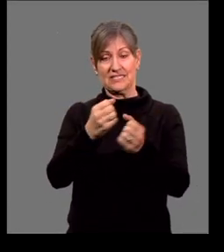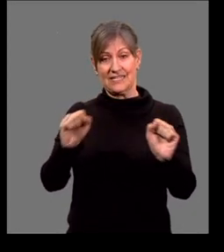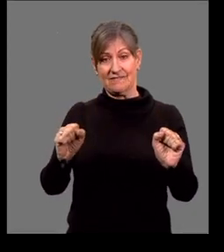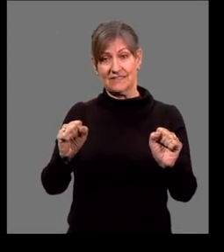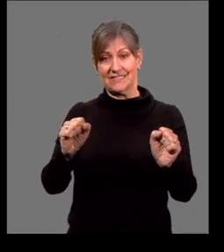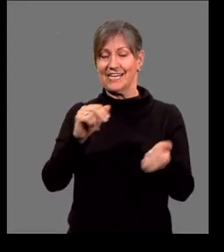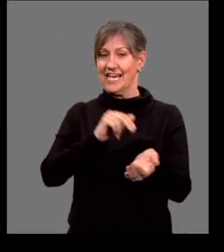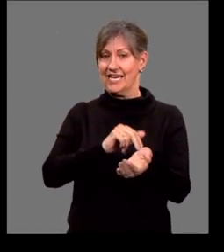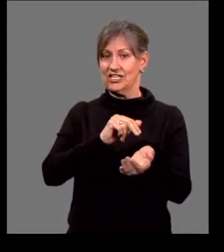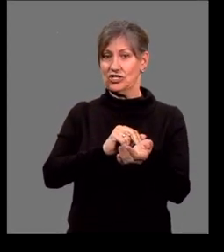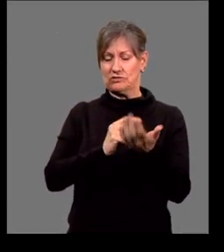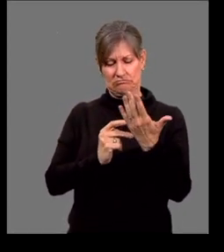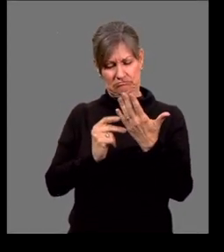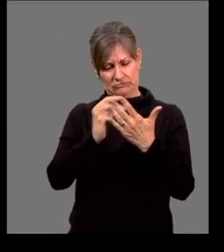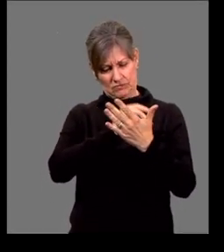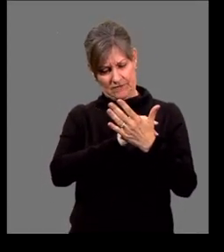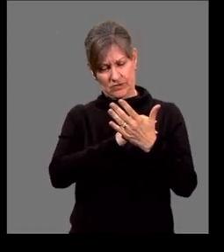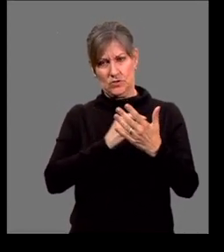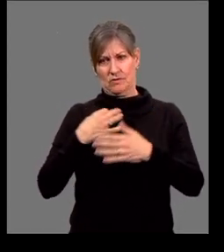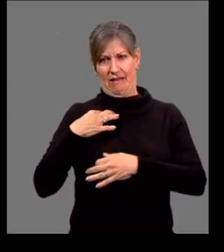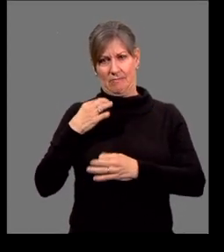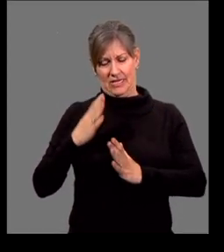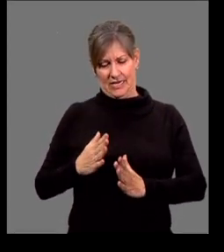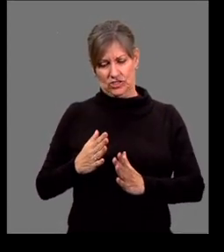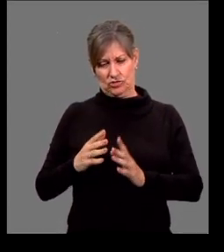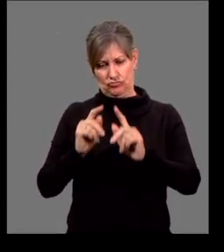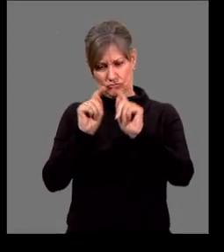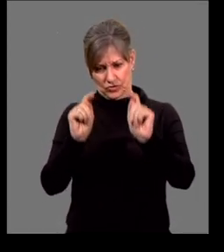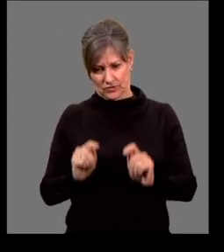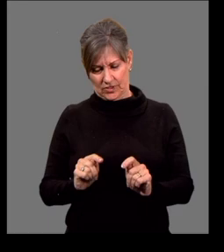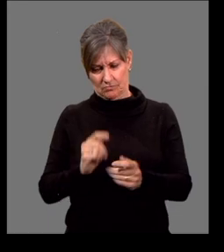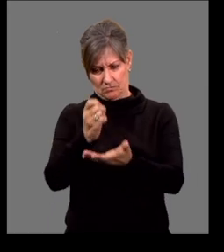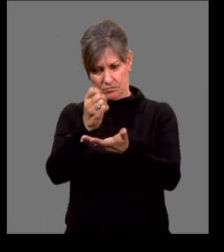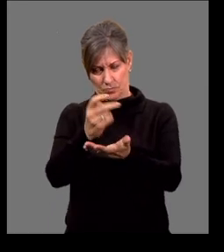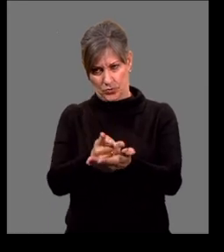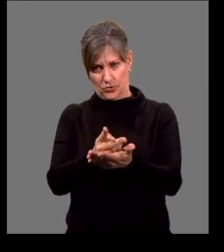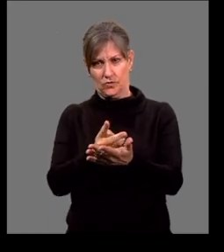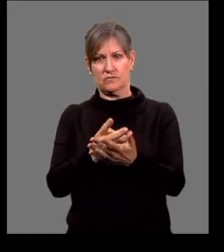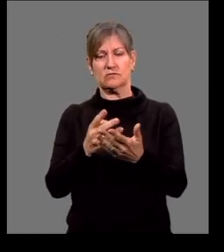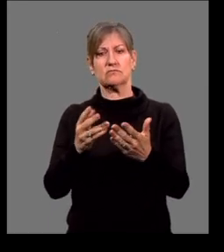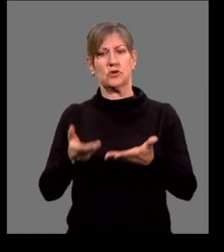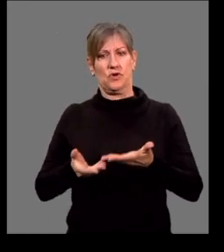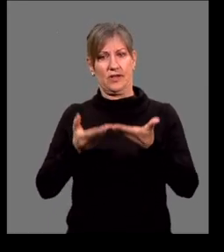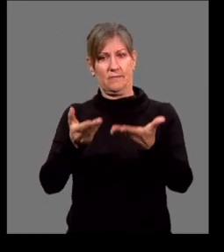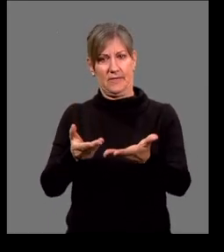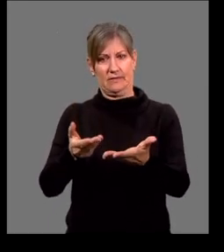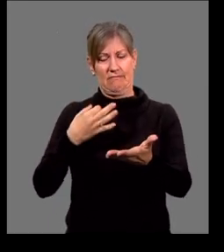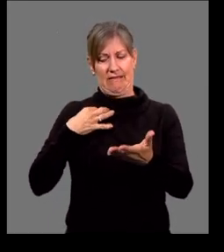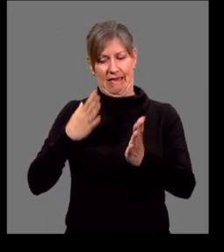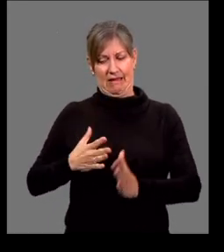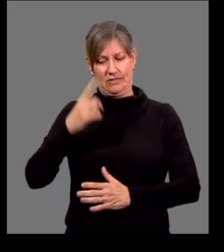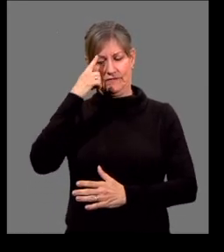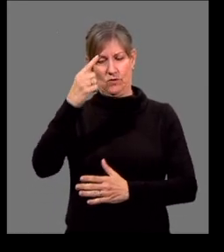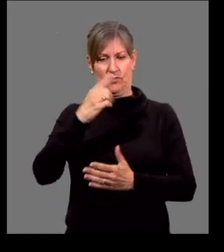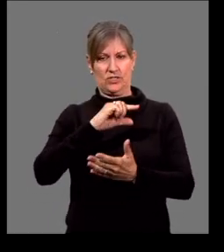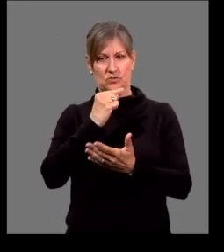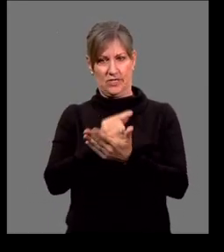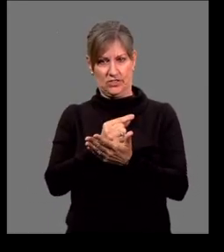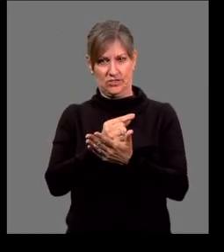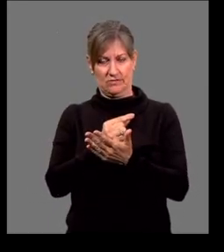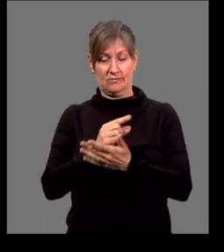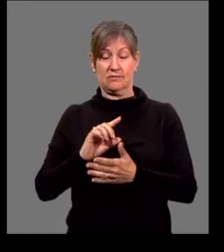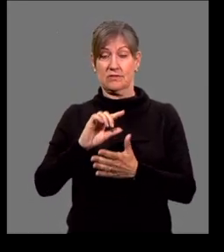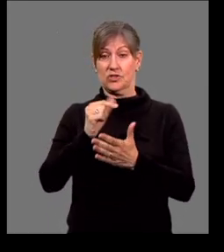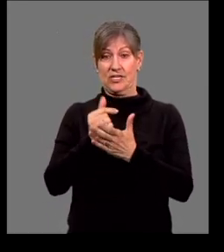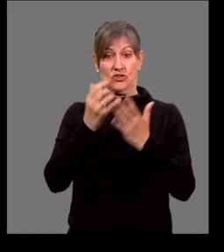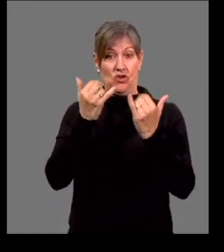health and public safety, and nursing have reviewed their applications and transcripts and approve and recommend the candidates for